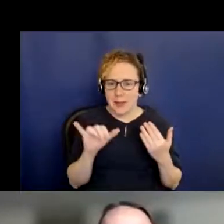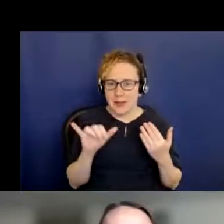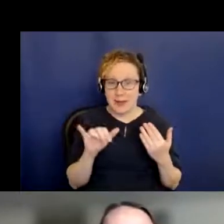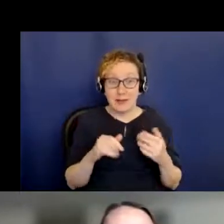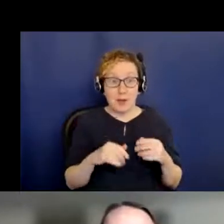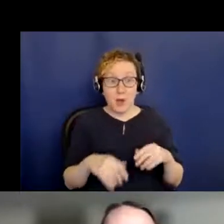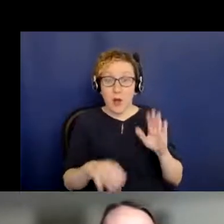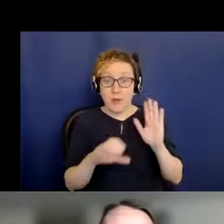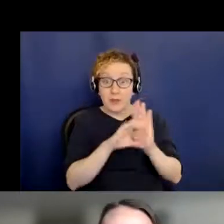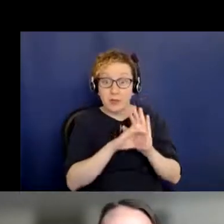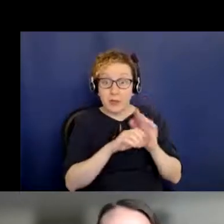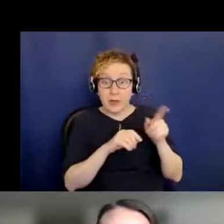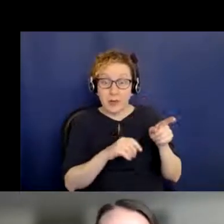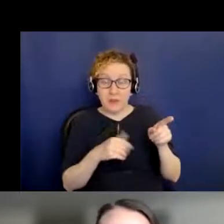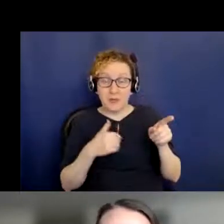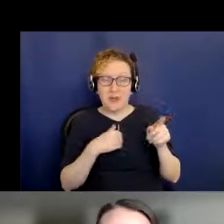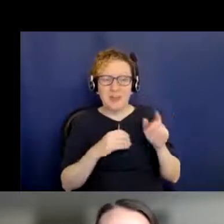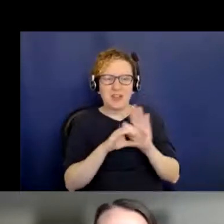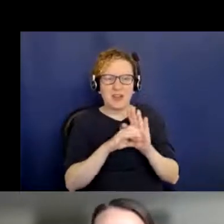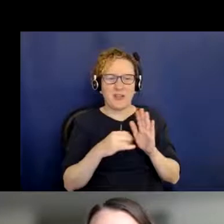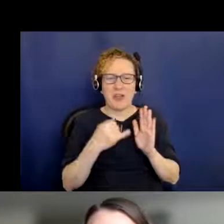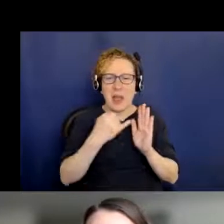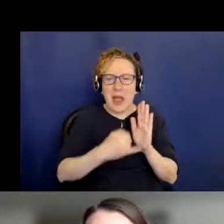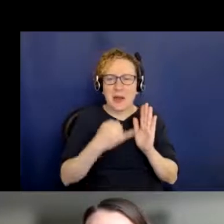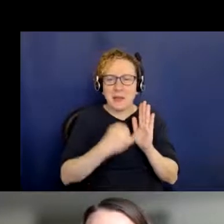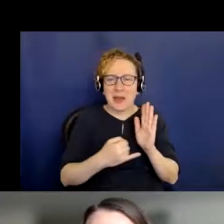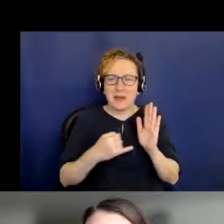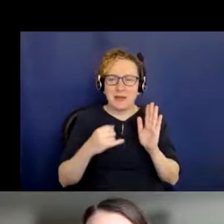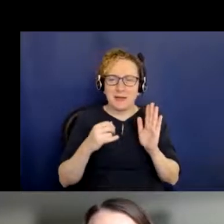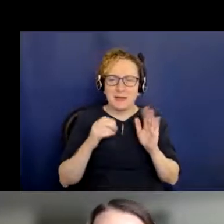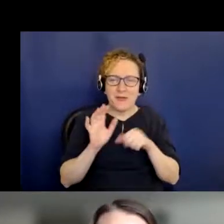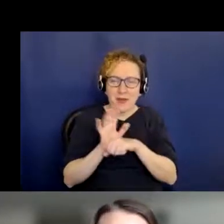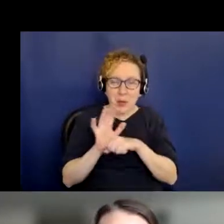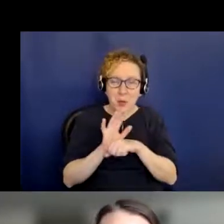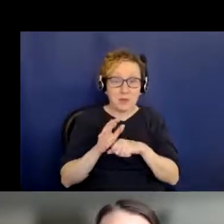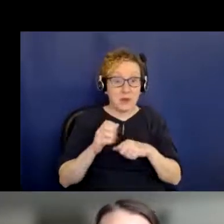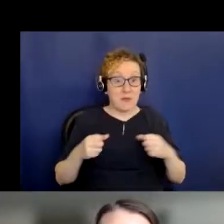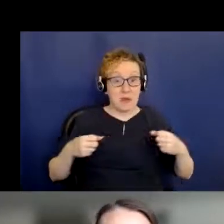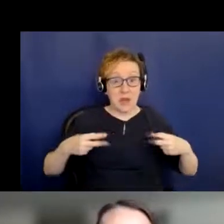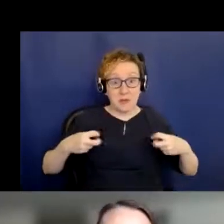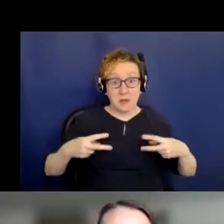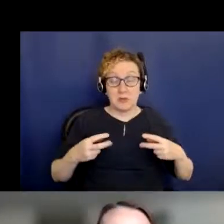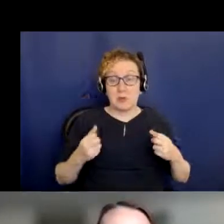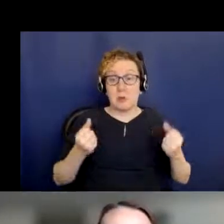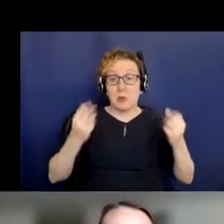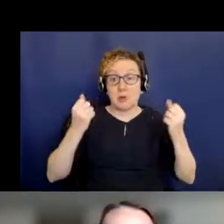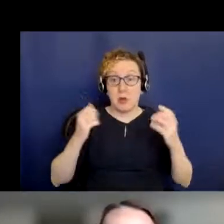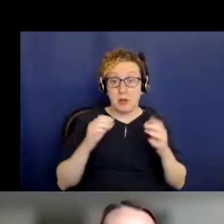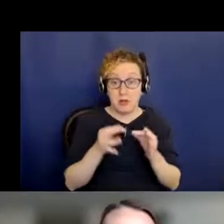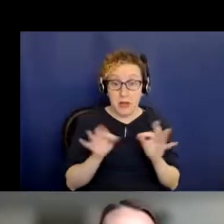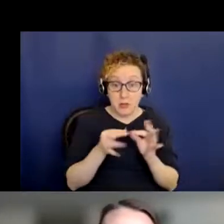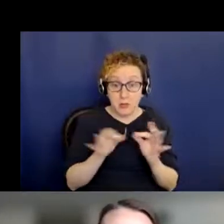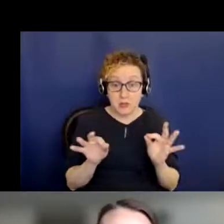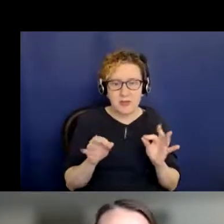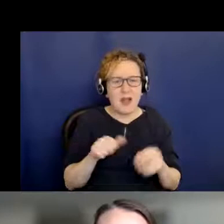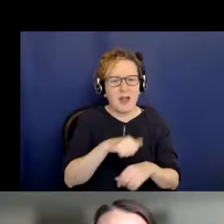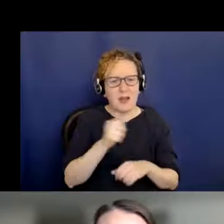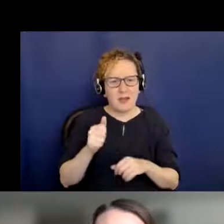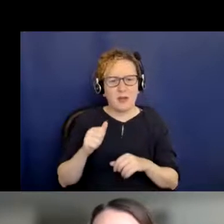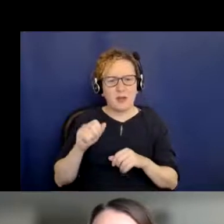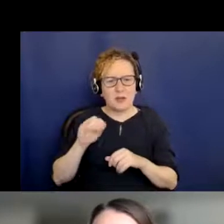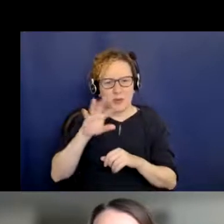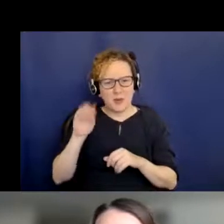picture of one of the animated videos, and it shows that we can have captions in multiple languages. I have another screenshot of